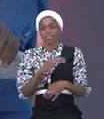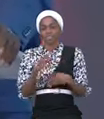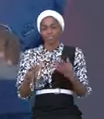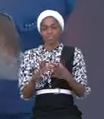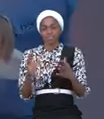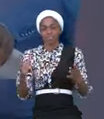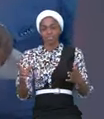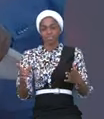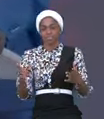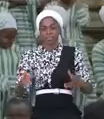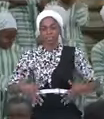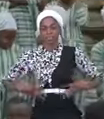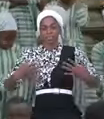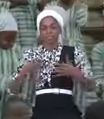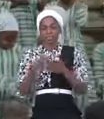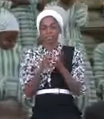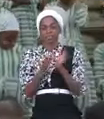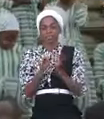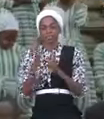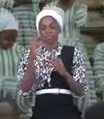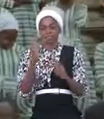in Jesus' name.